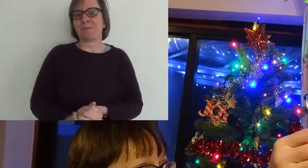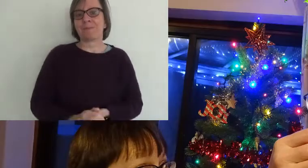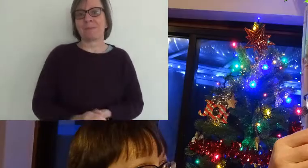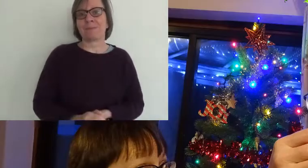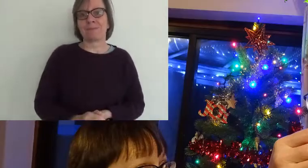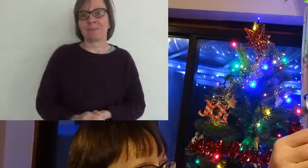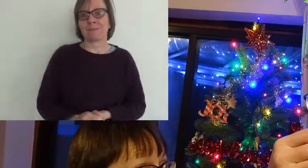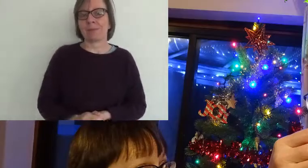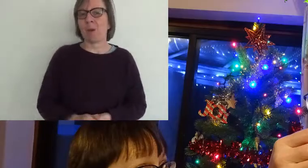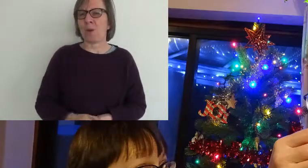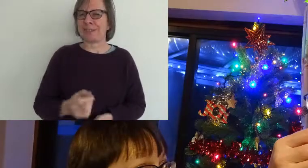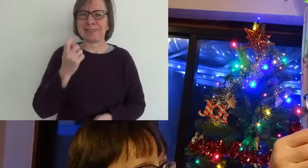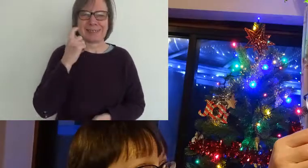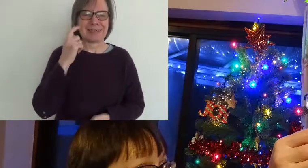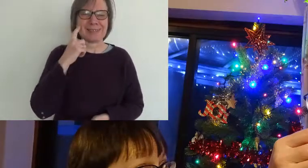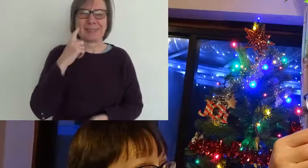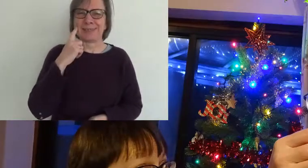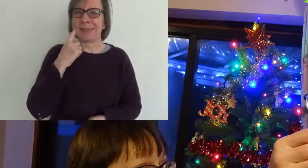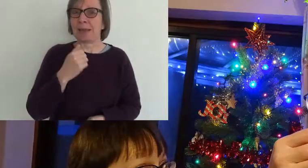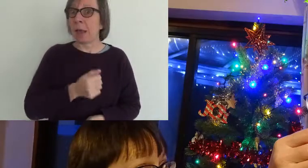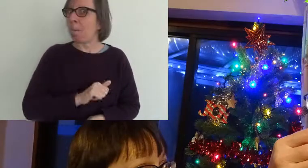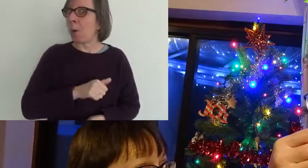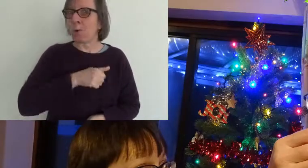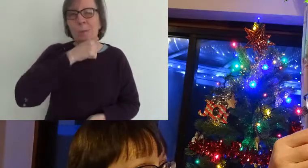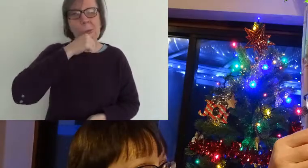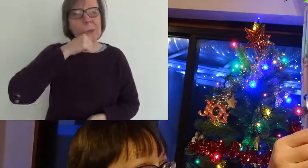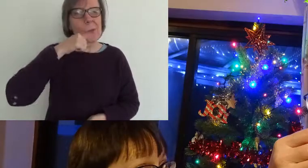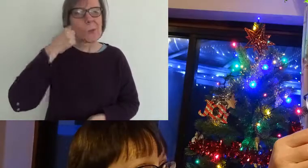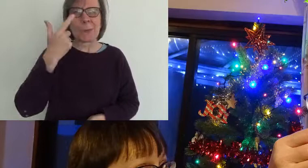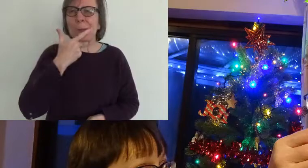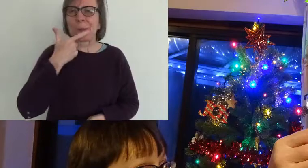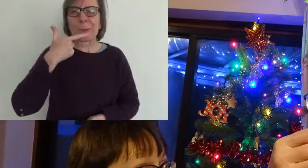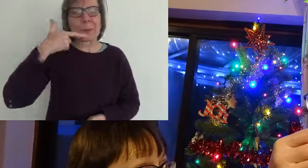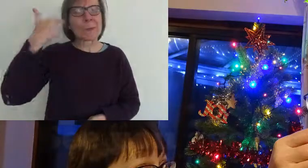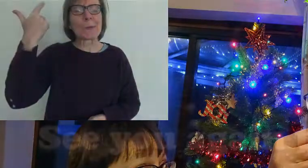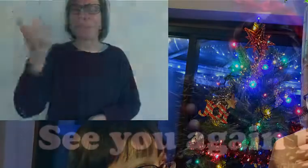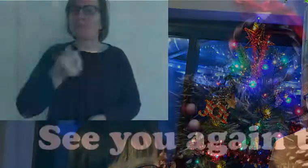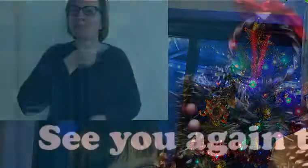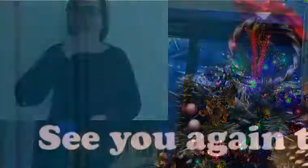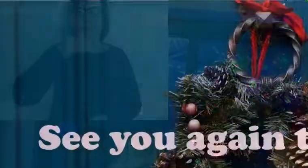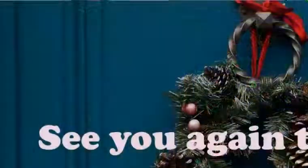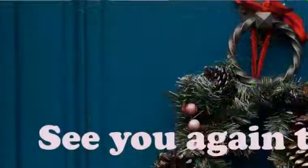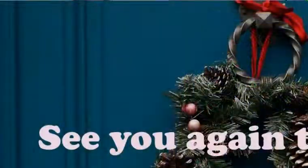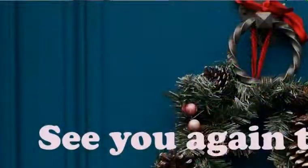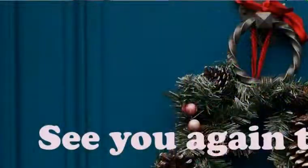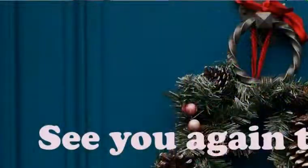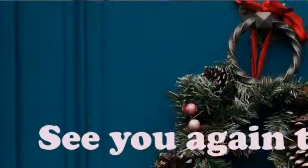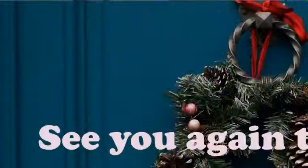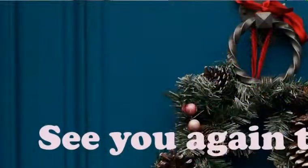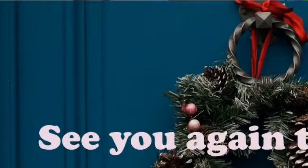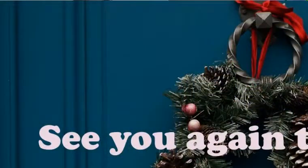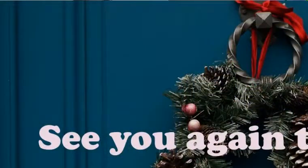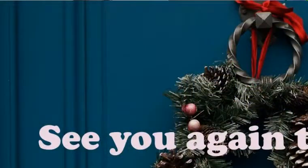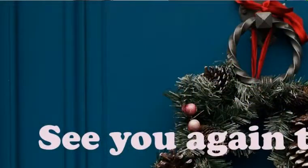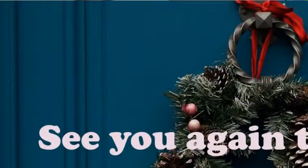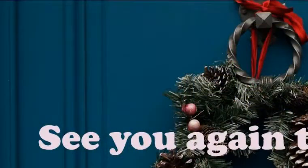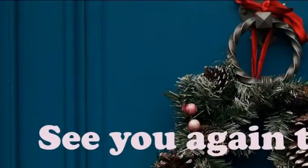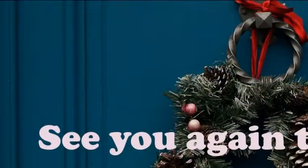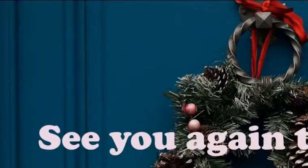I hope you have a go at that because it's really, really simple and they are yummy. Okay, enjoy. Bye.